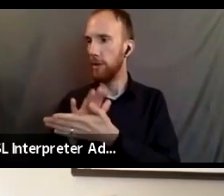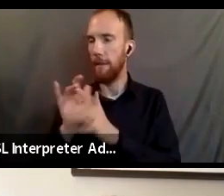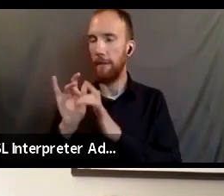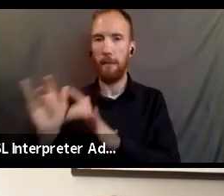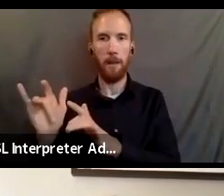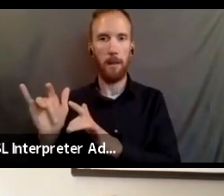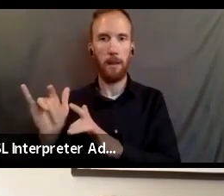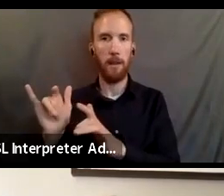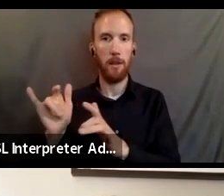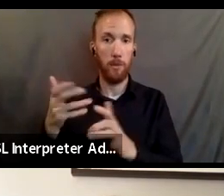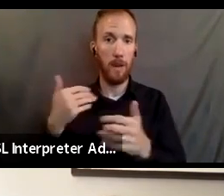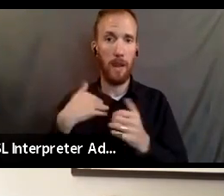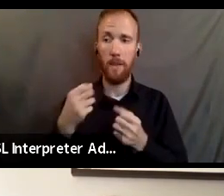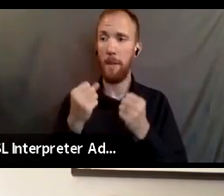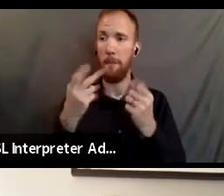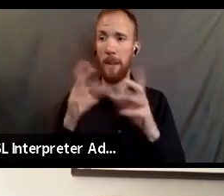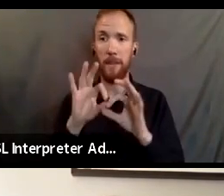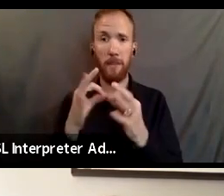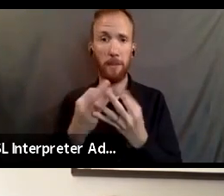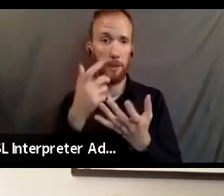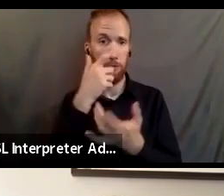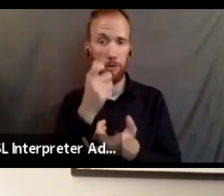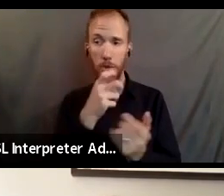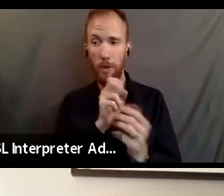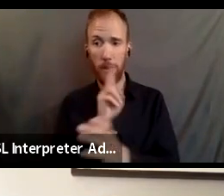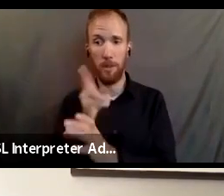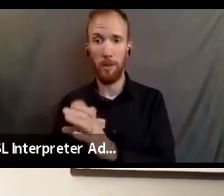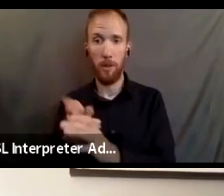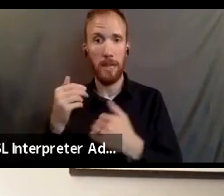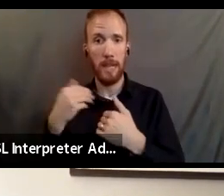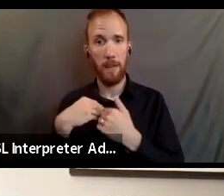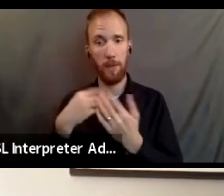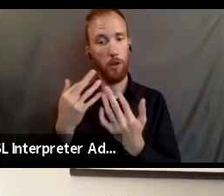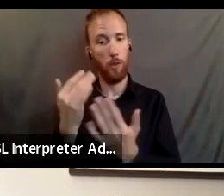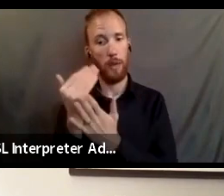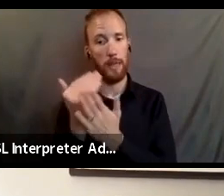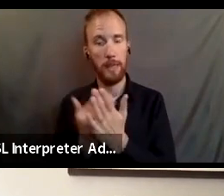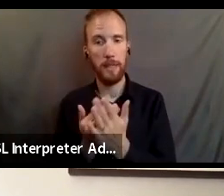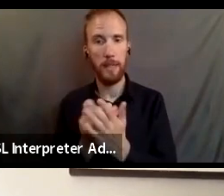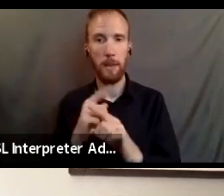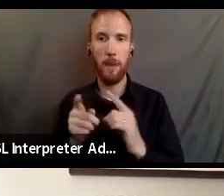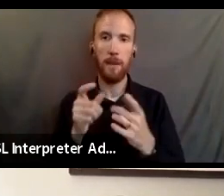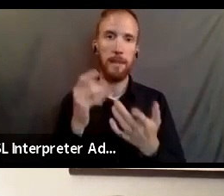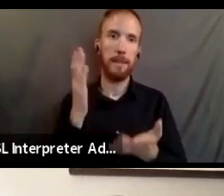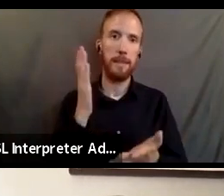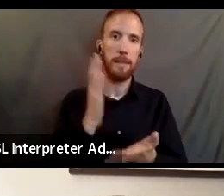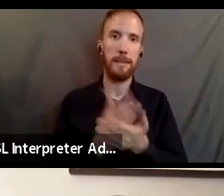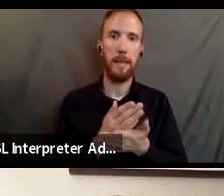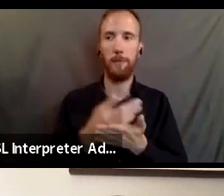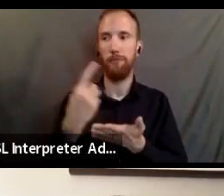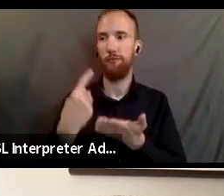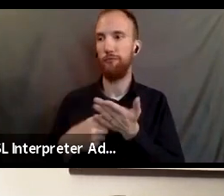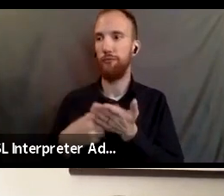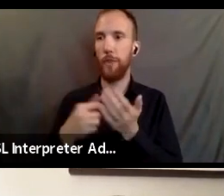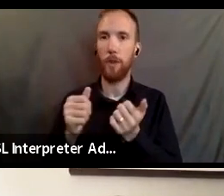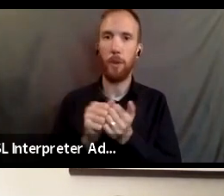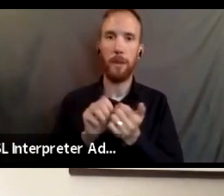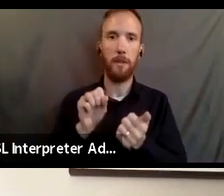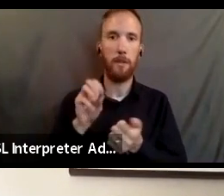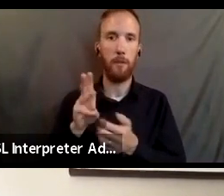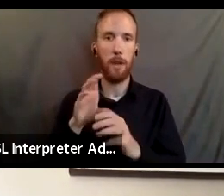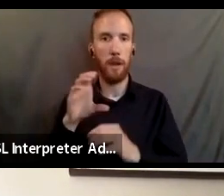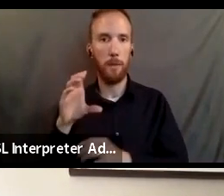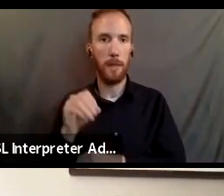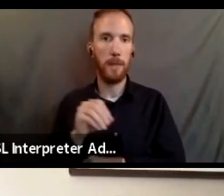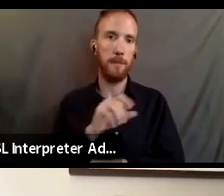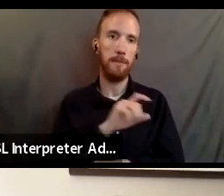interested we have waiting lines but let's stop signing with the software companies let's stop retainerizing education let's make sure